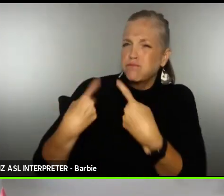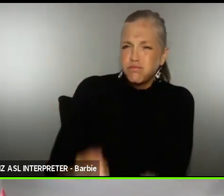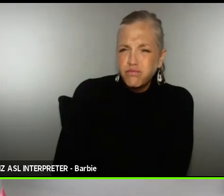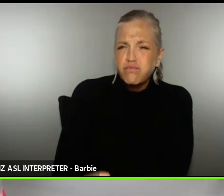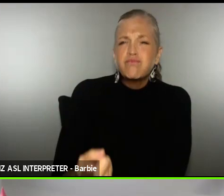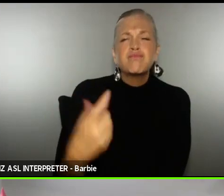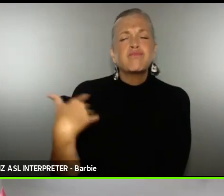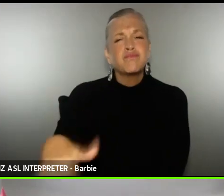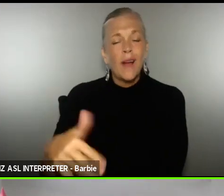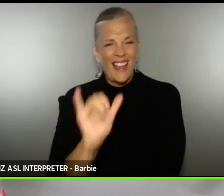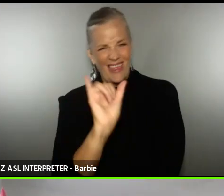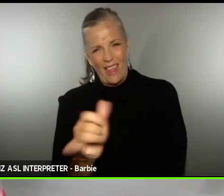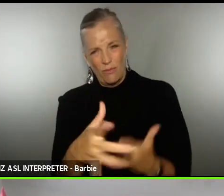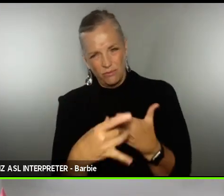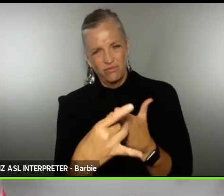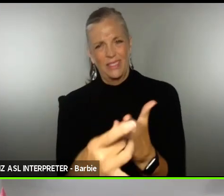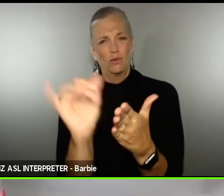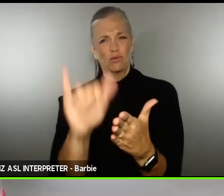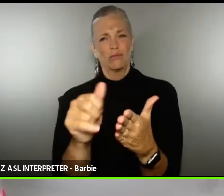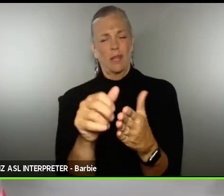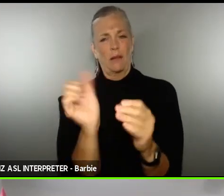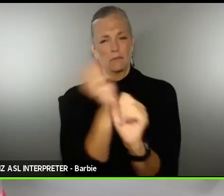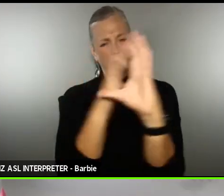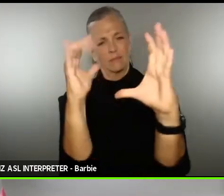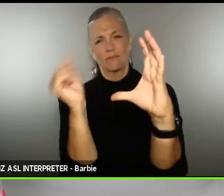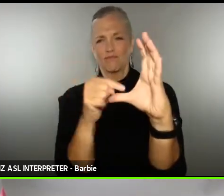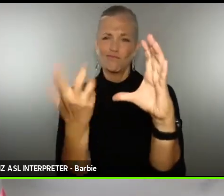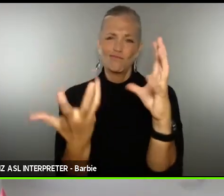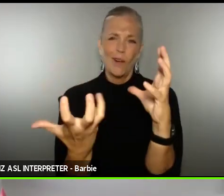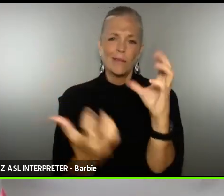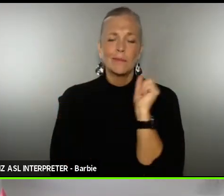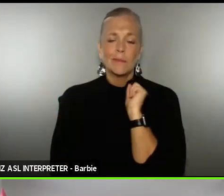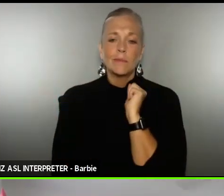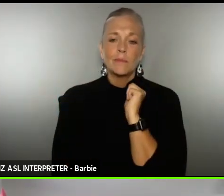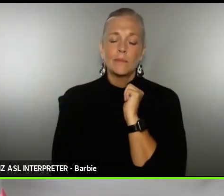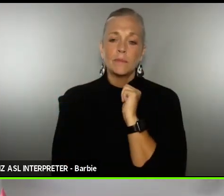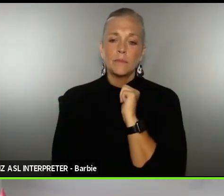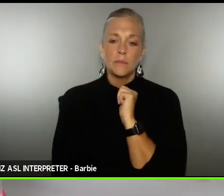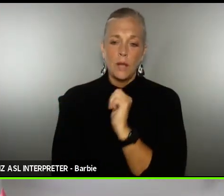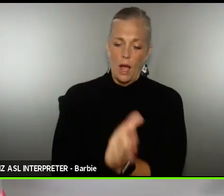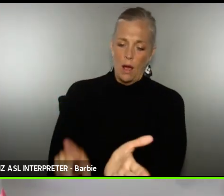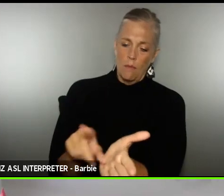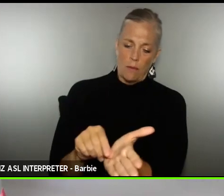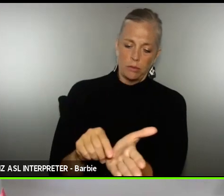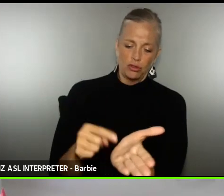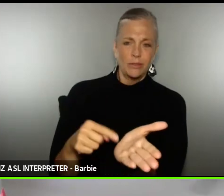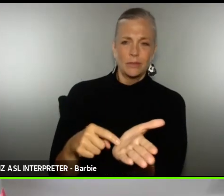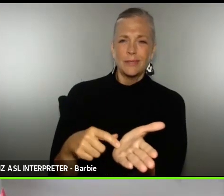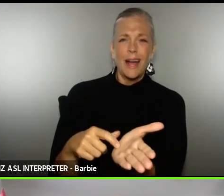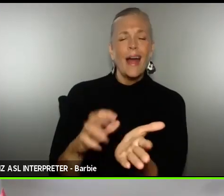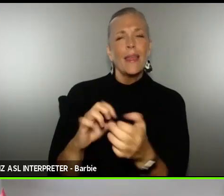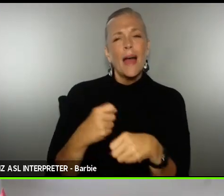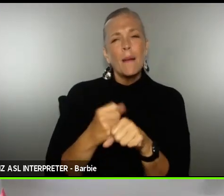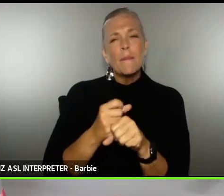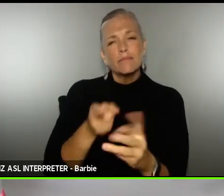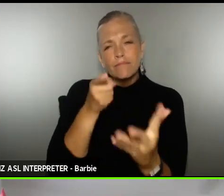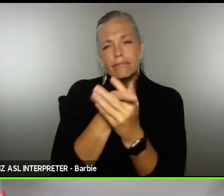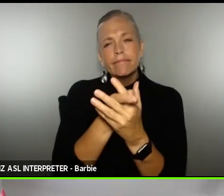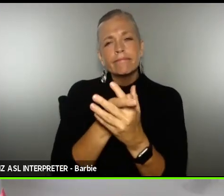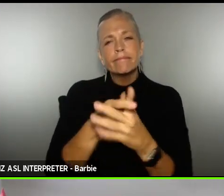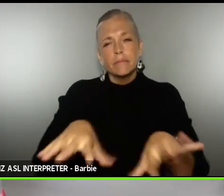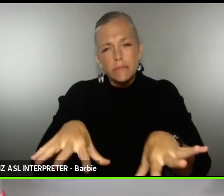of it. I think what I'm hearing you say is, when we use the word publish, it's like, how do you like leave a mark? How do you claim